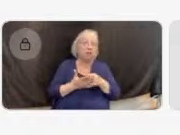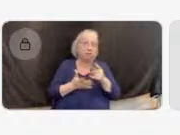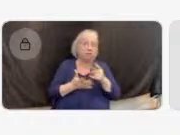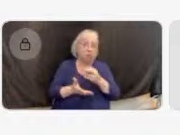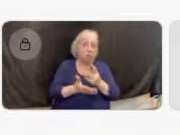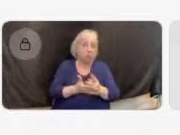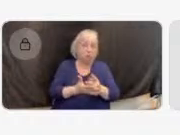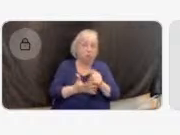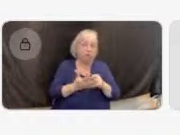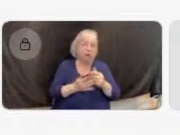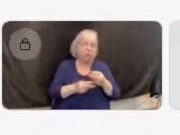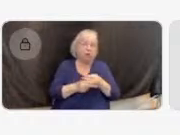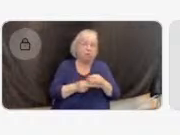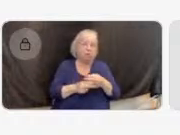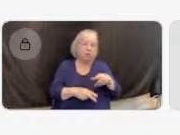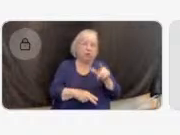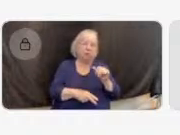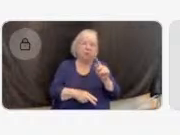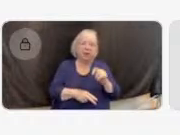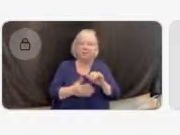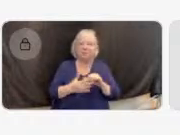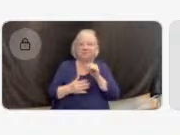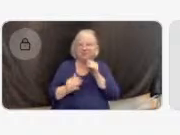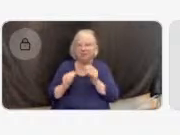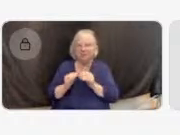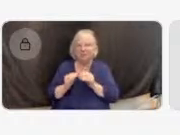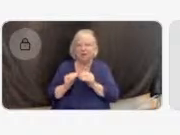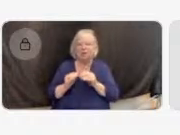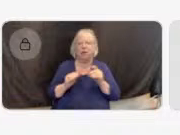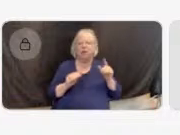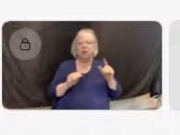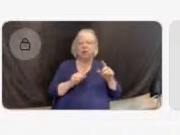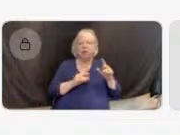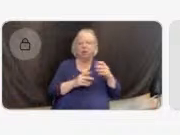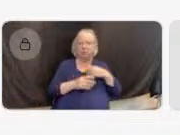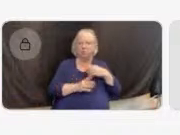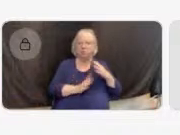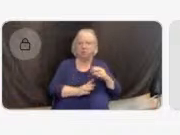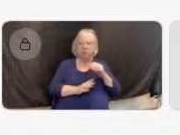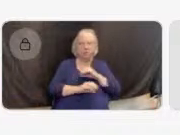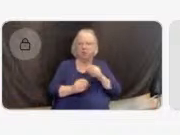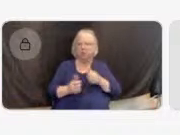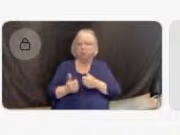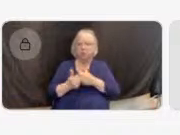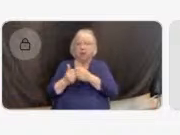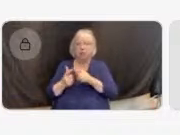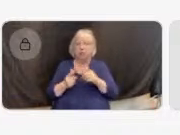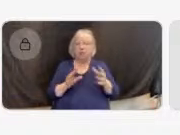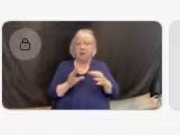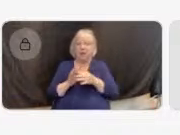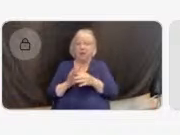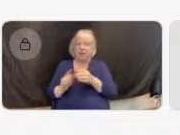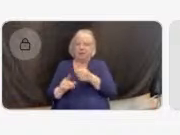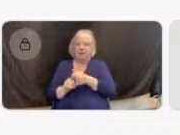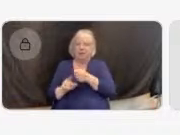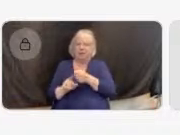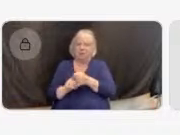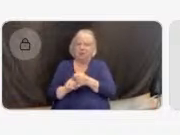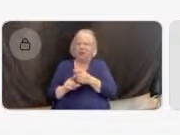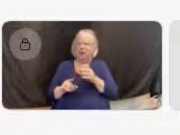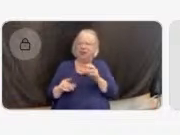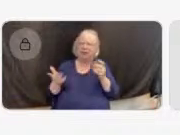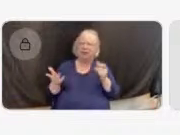That's fundamentally unfair. They did not make any challenge to the annexation itself. They did not, and in